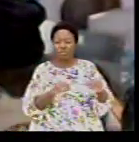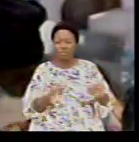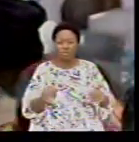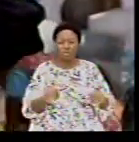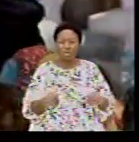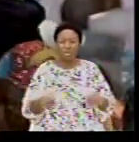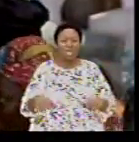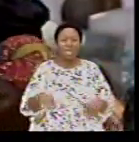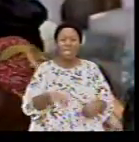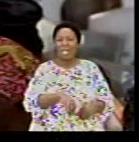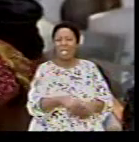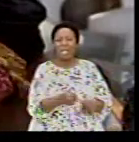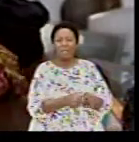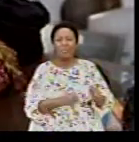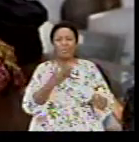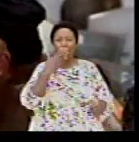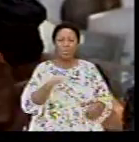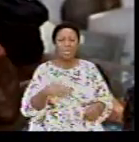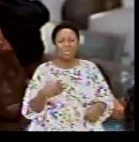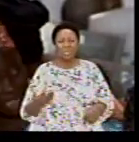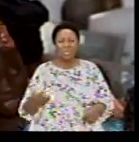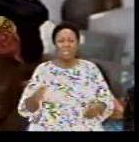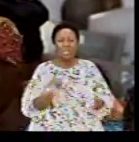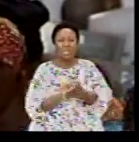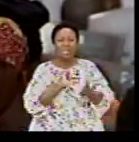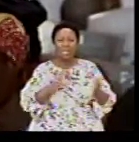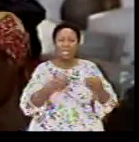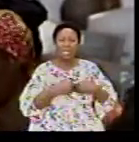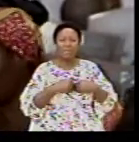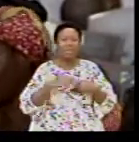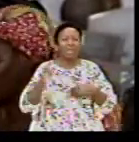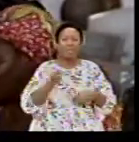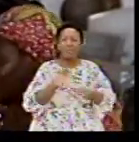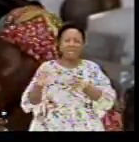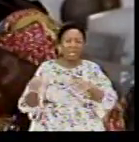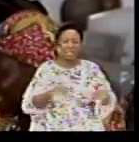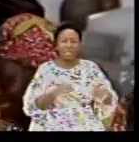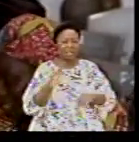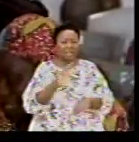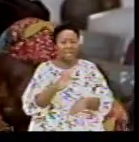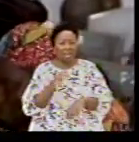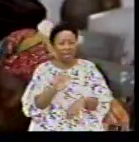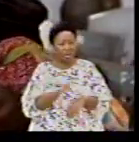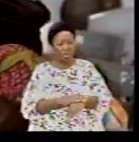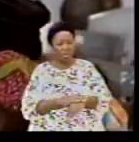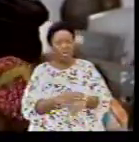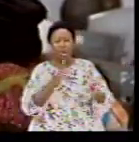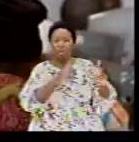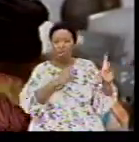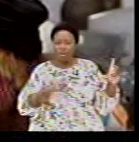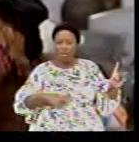bad thing I've ever acted out. Lord, I